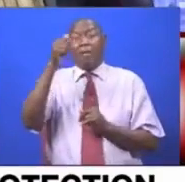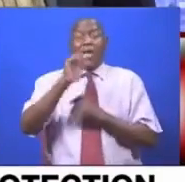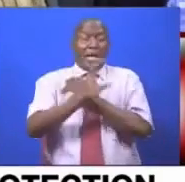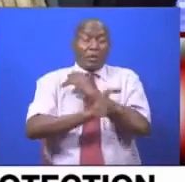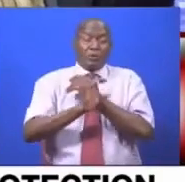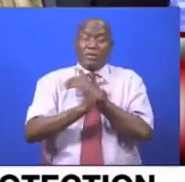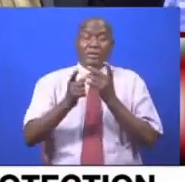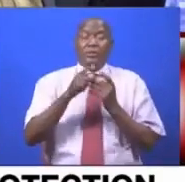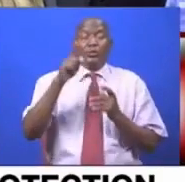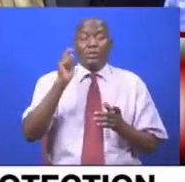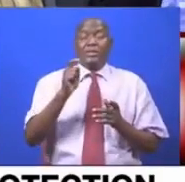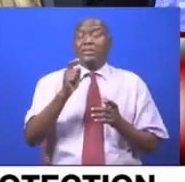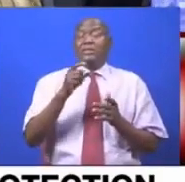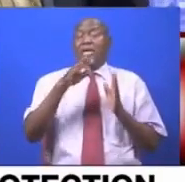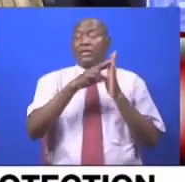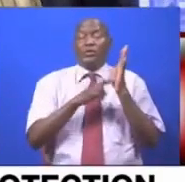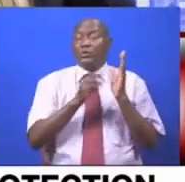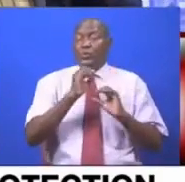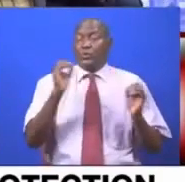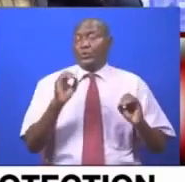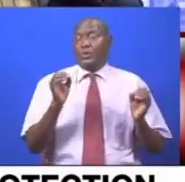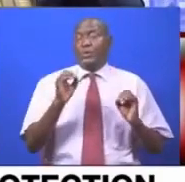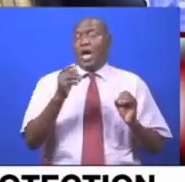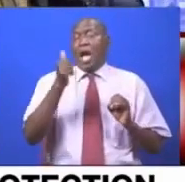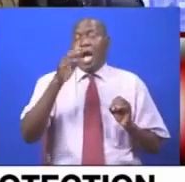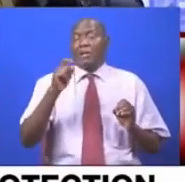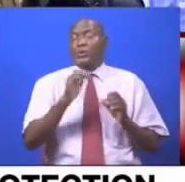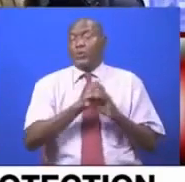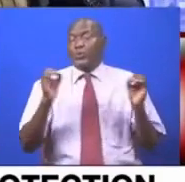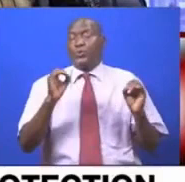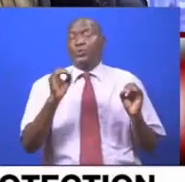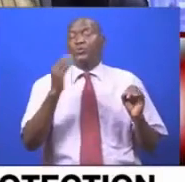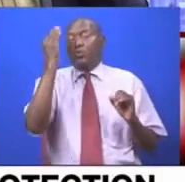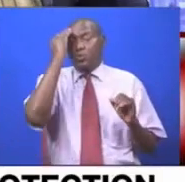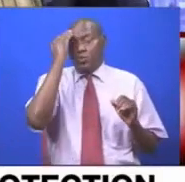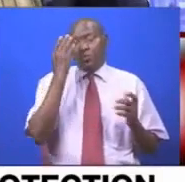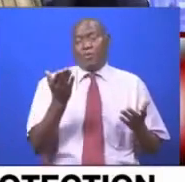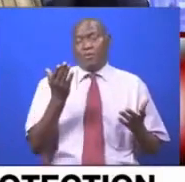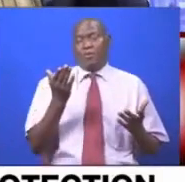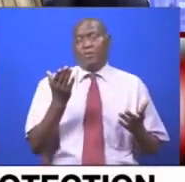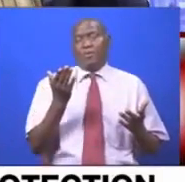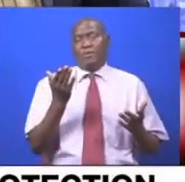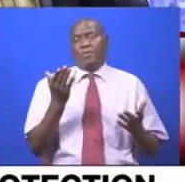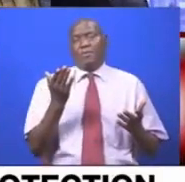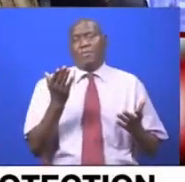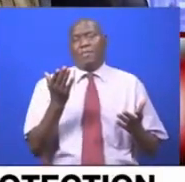that sometimes you don't even need a regulation. You don't even need an act to realize that